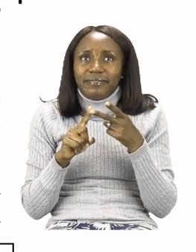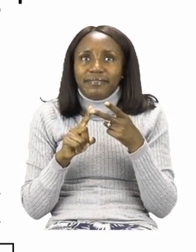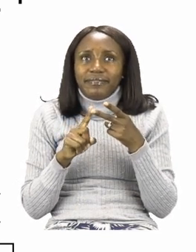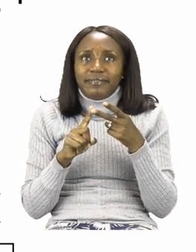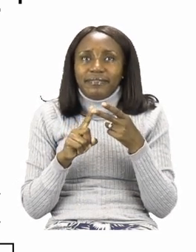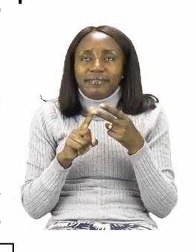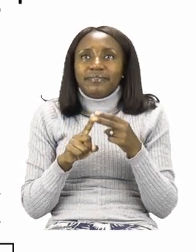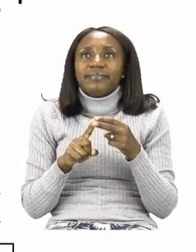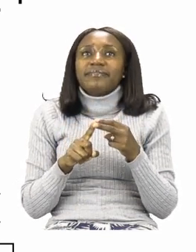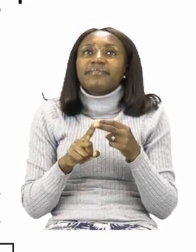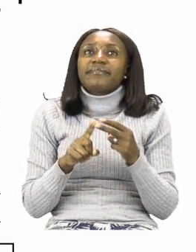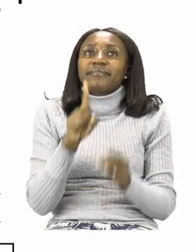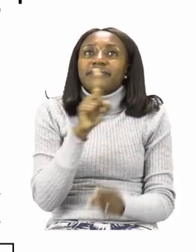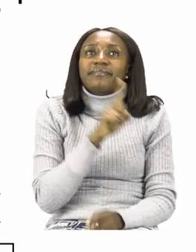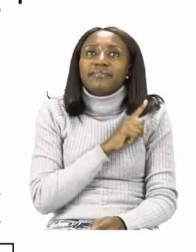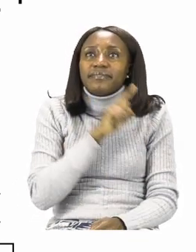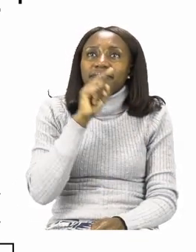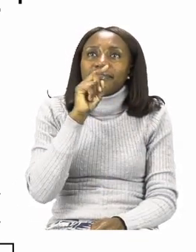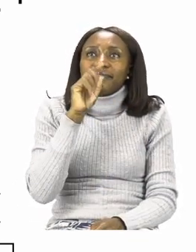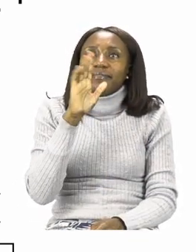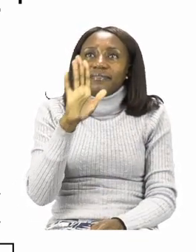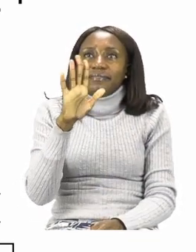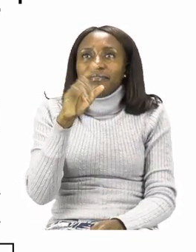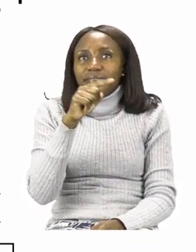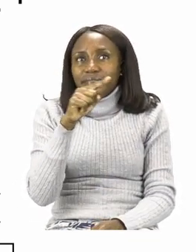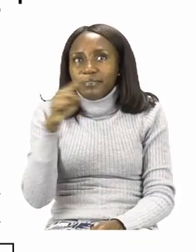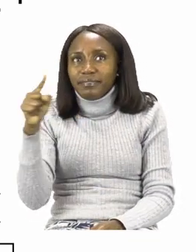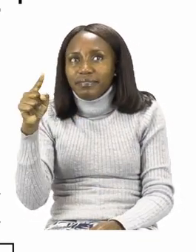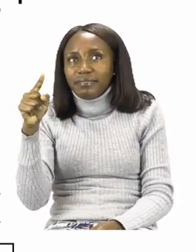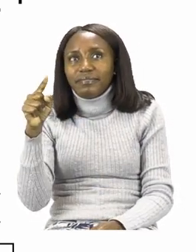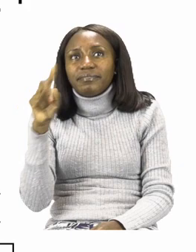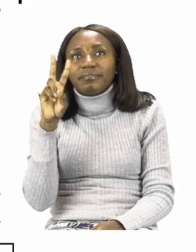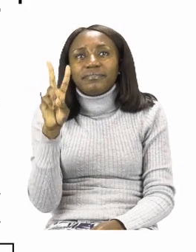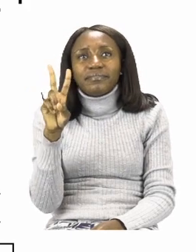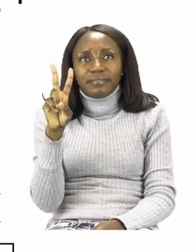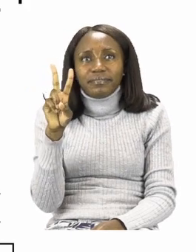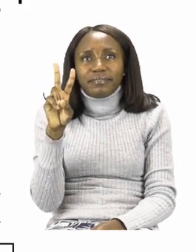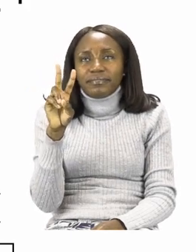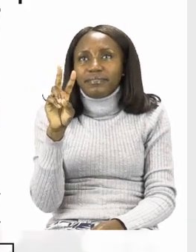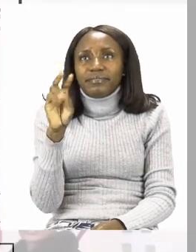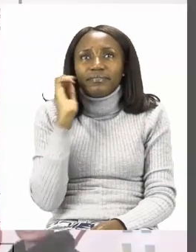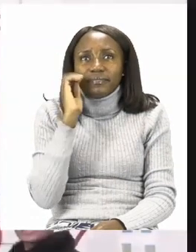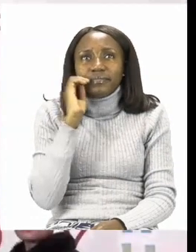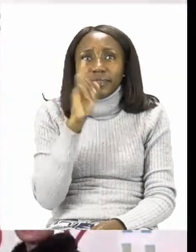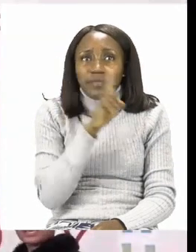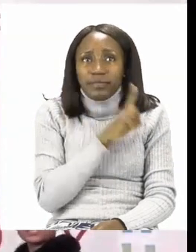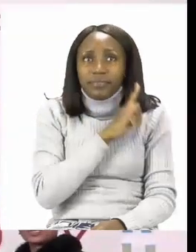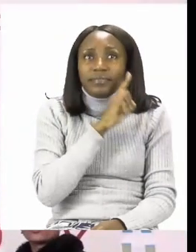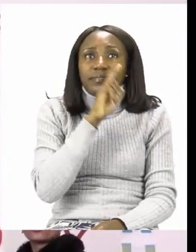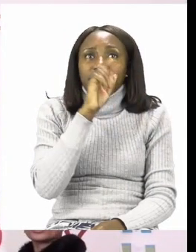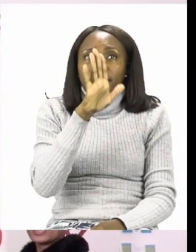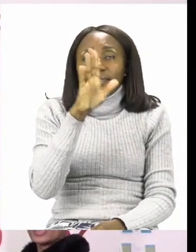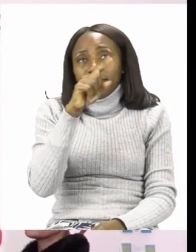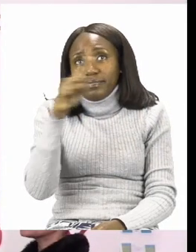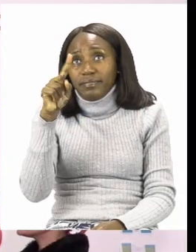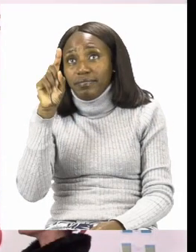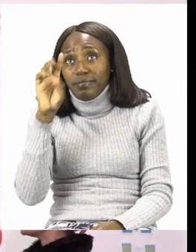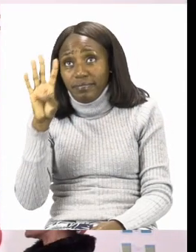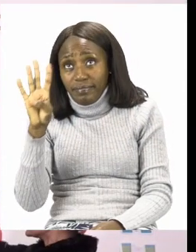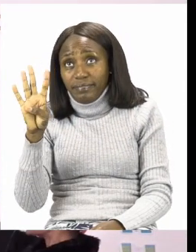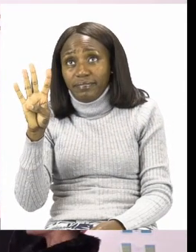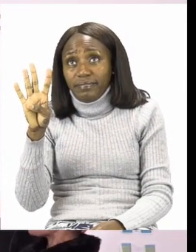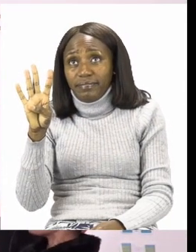sum is 15 minus 4. That means we have